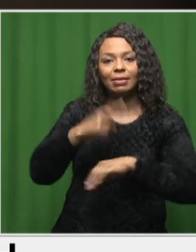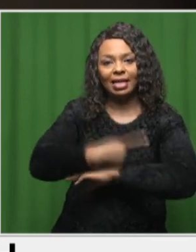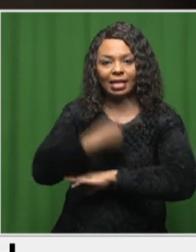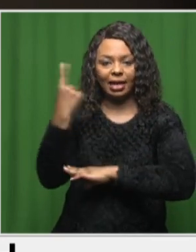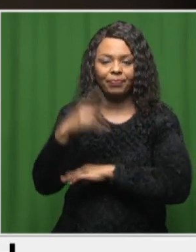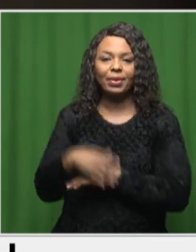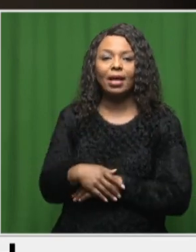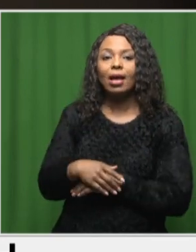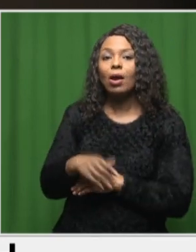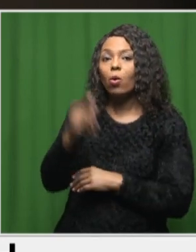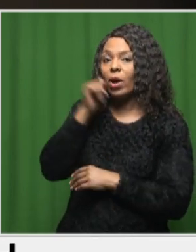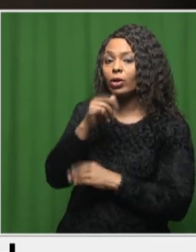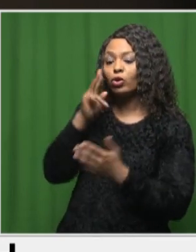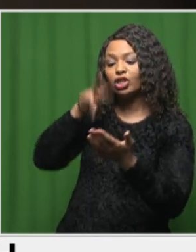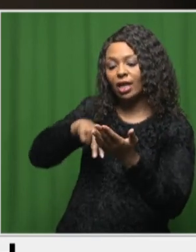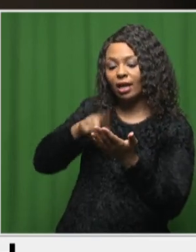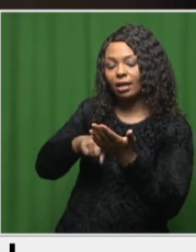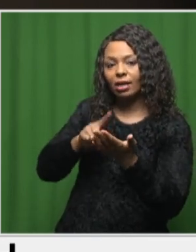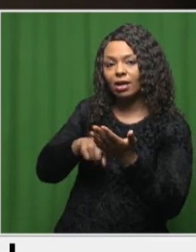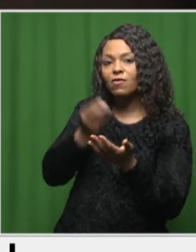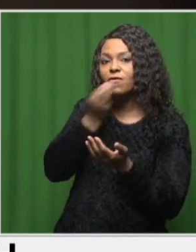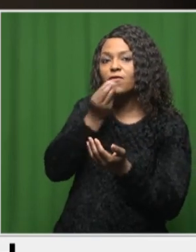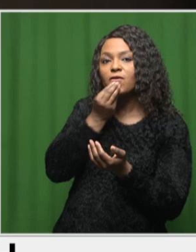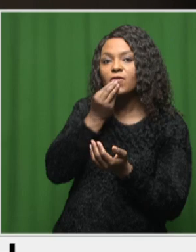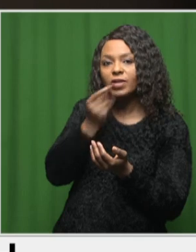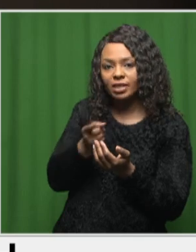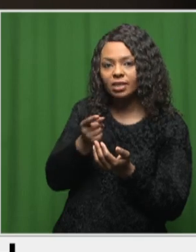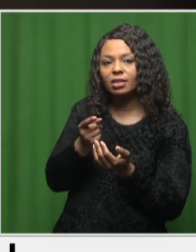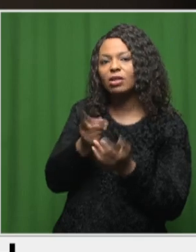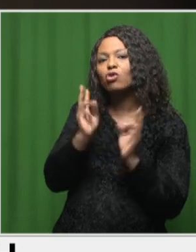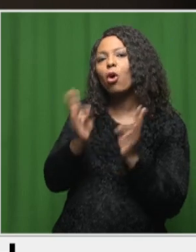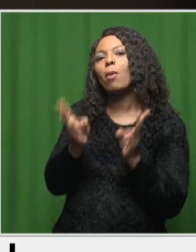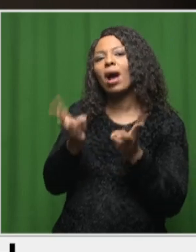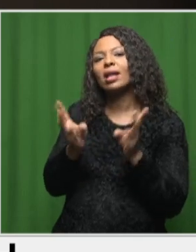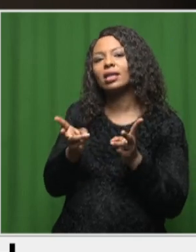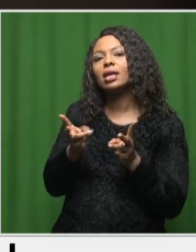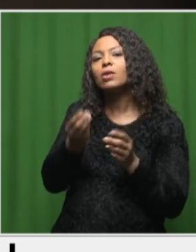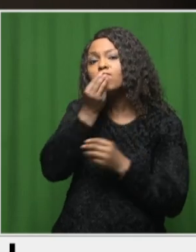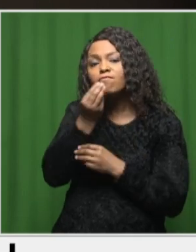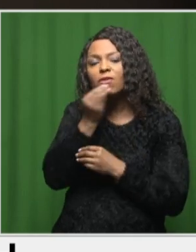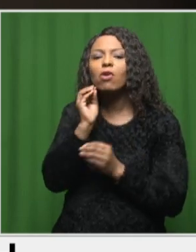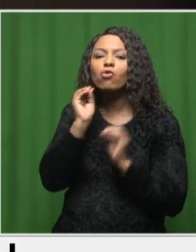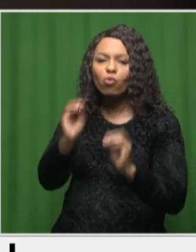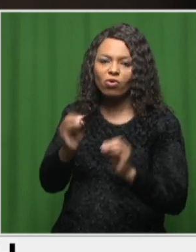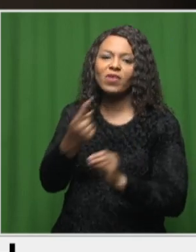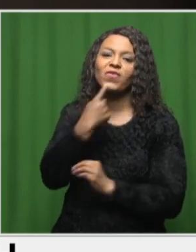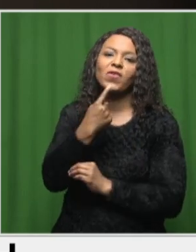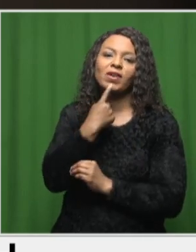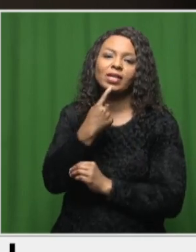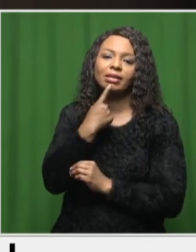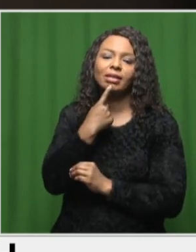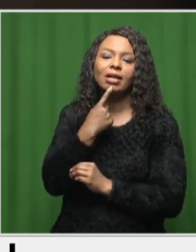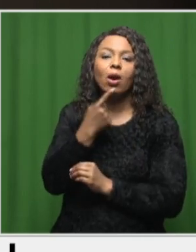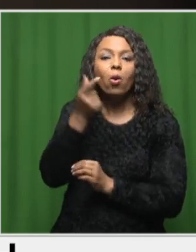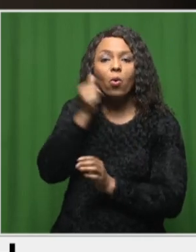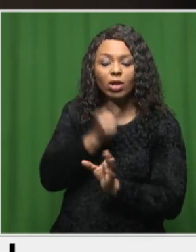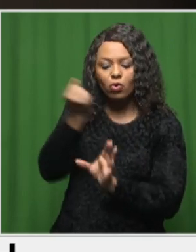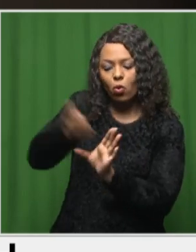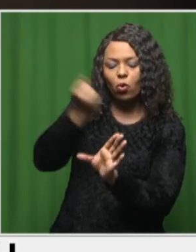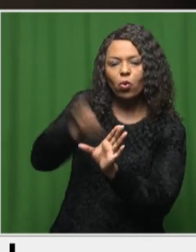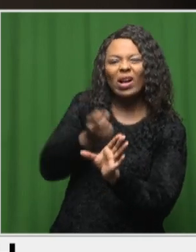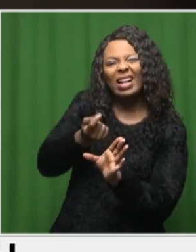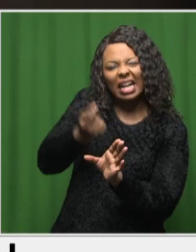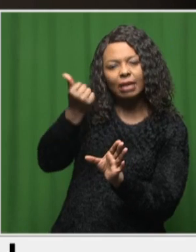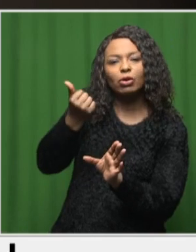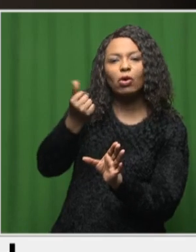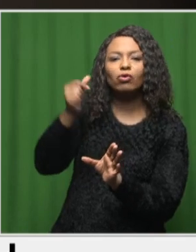your food, there's natural salt in your food. Then when we're cooking, we're adding that little bit of salt, right?